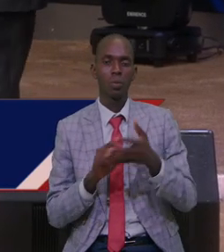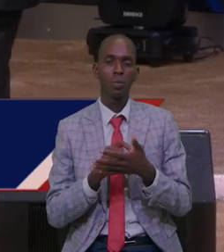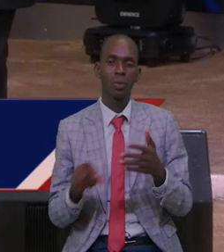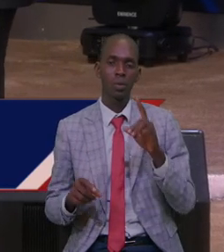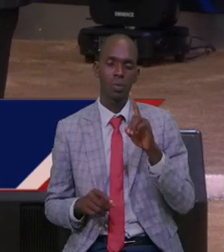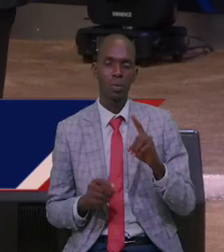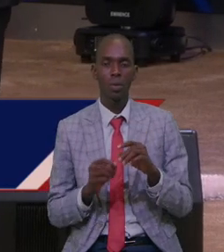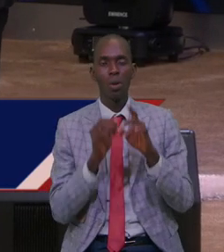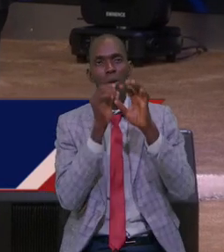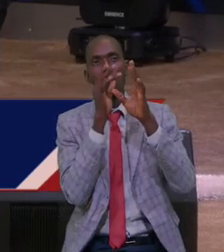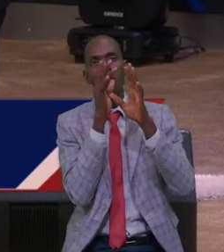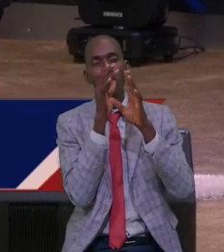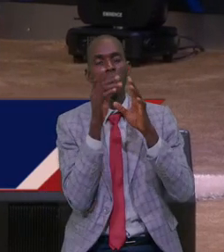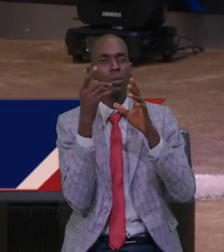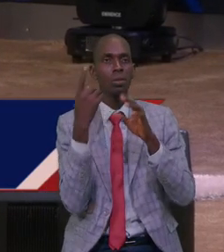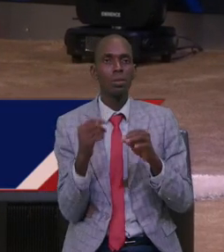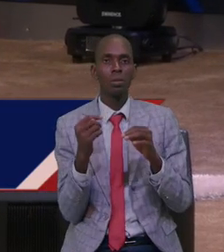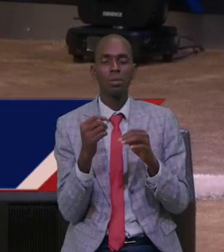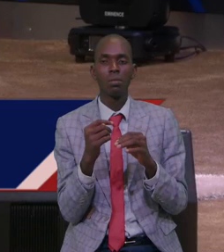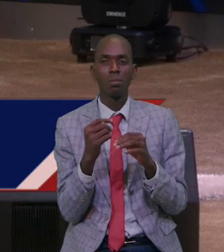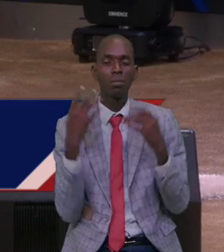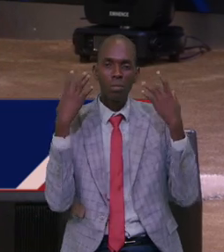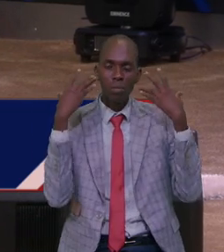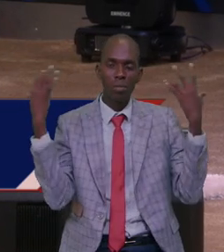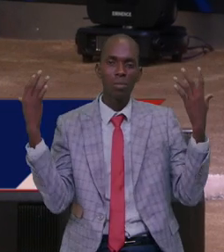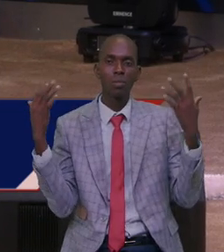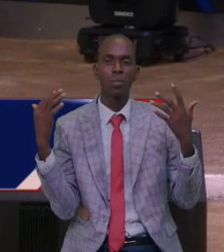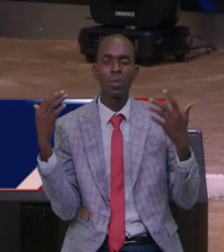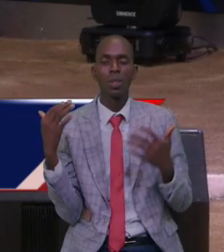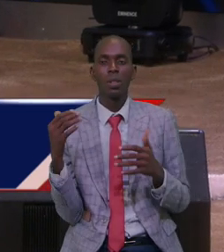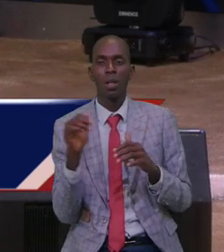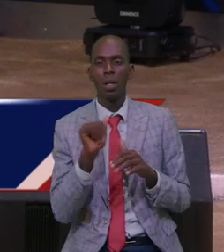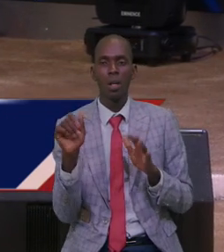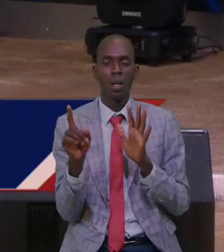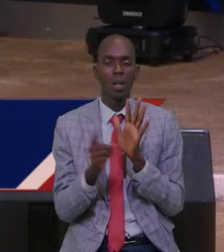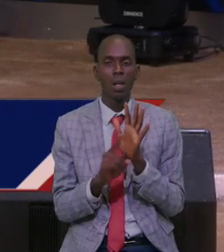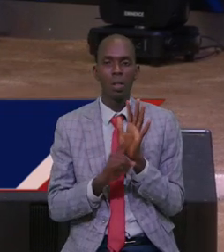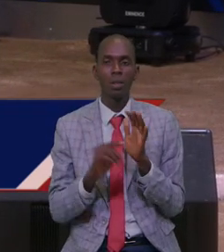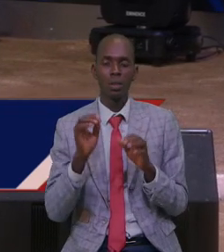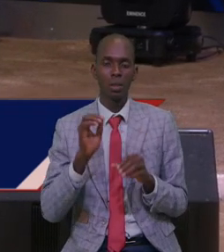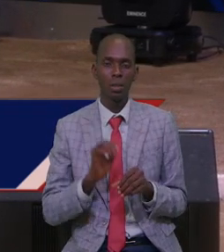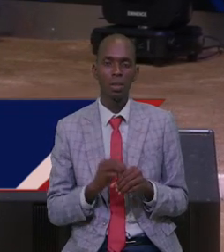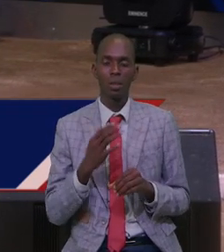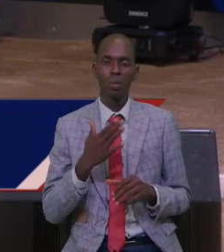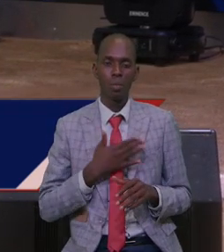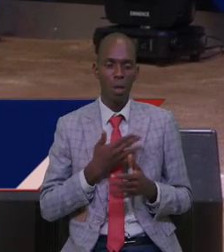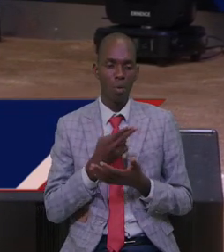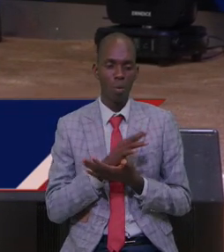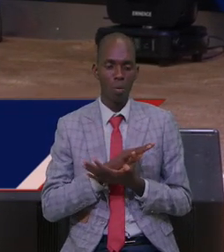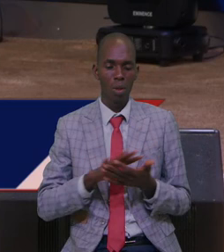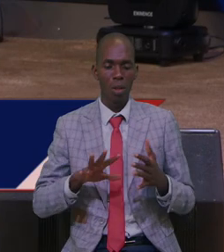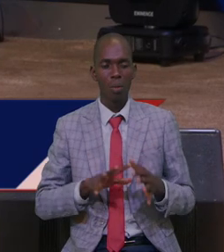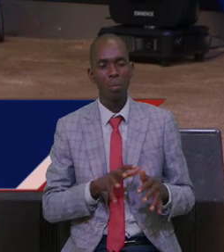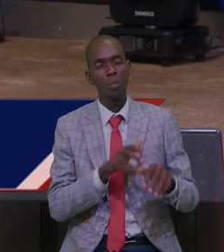the trumpet in Zion, sound an alarm in my holy mountain.